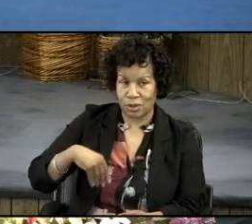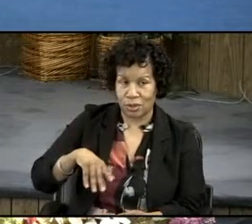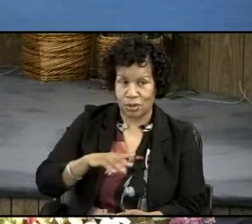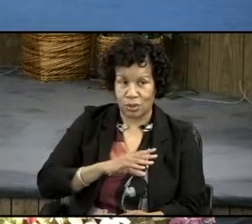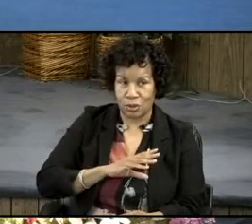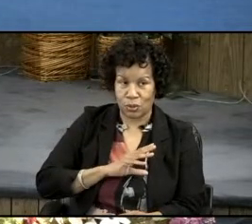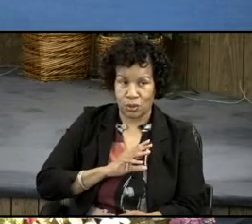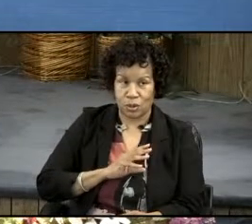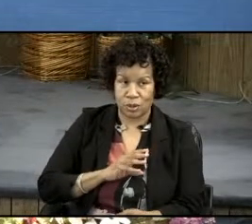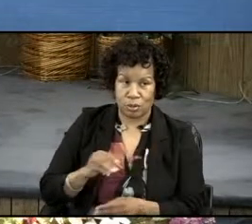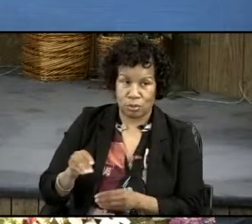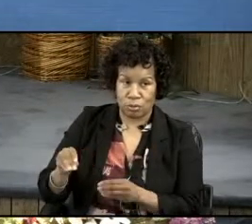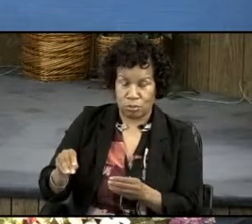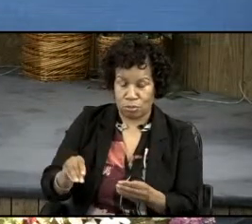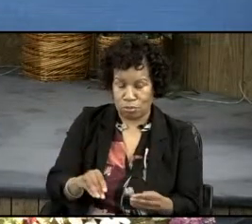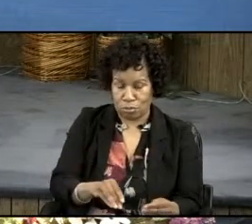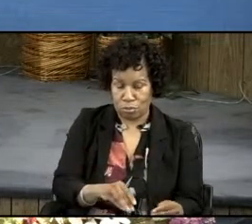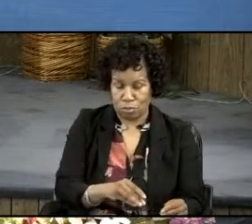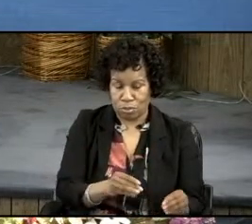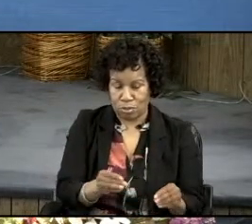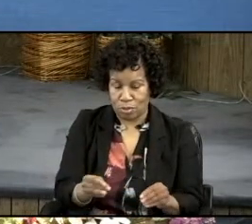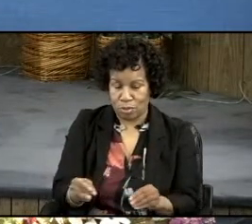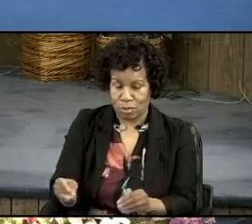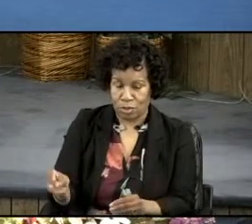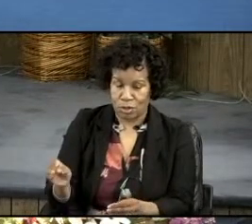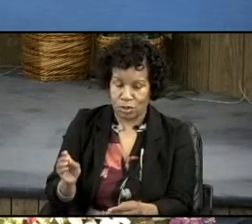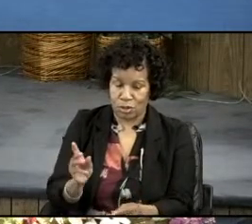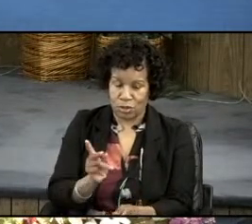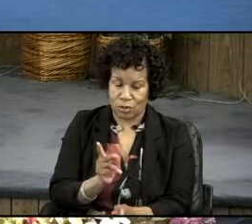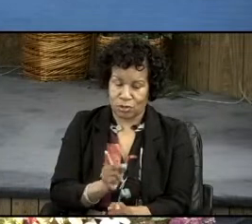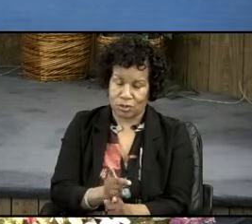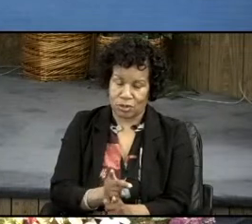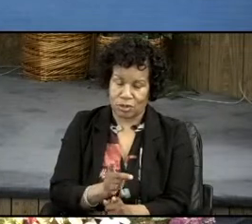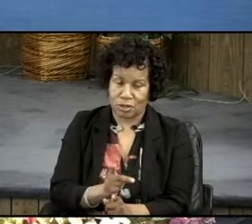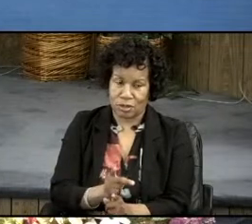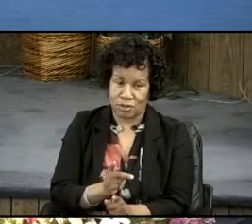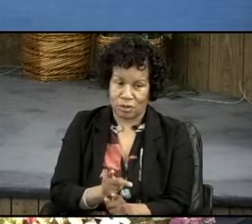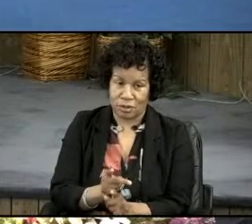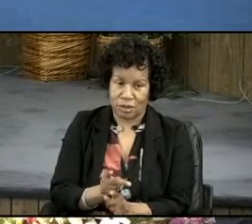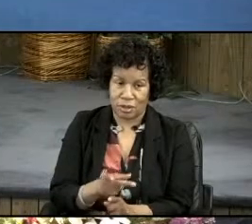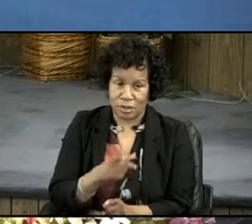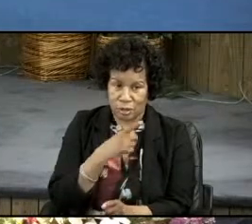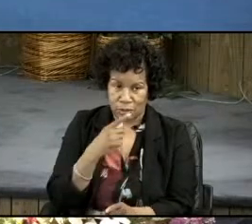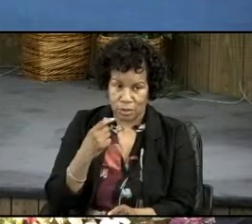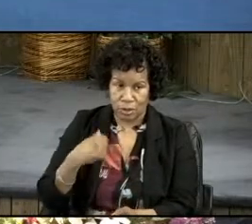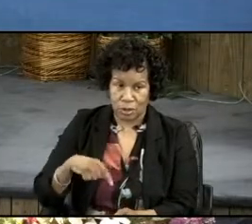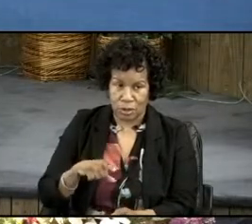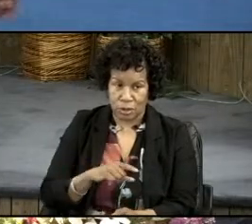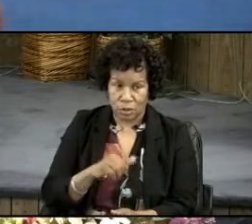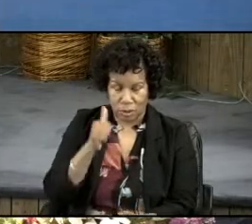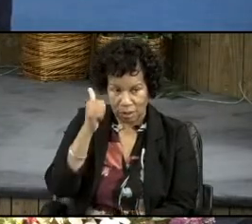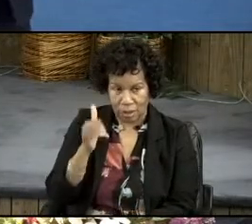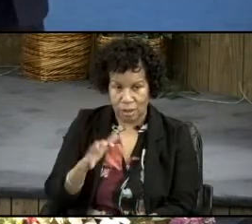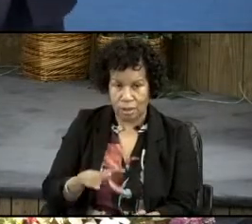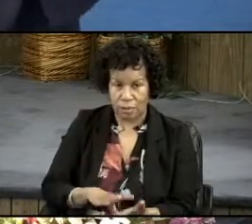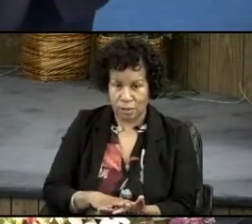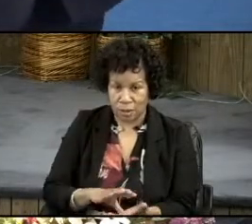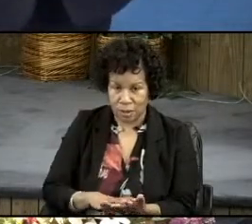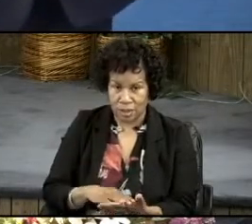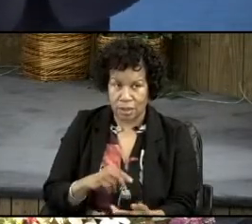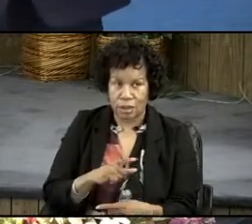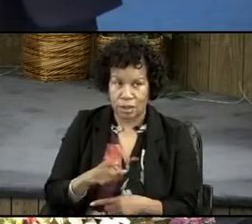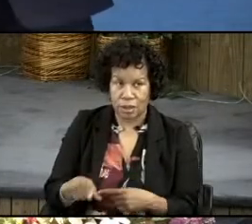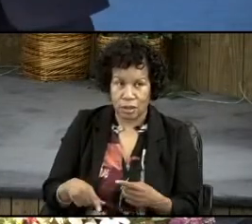supernatural is something that we say we believe until it's time to put it to the test. When the giant